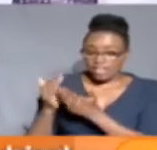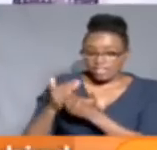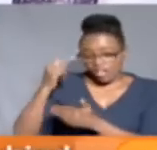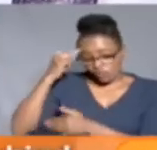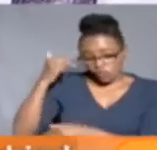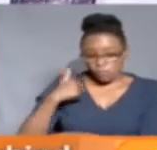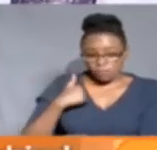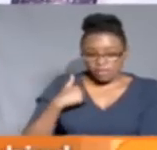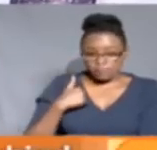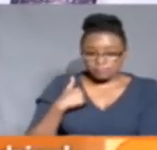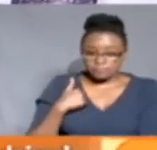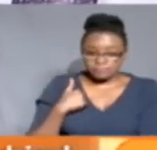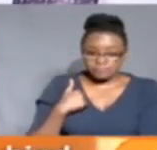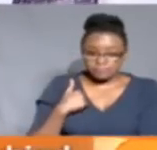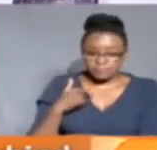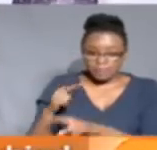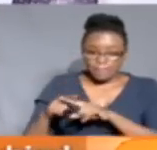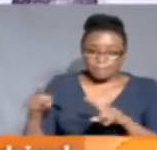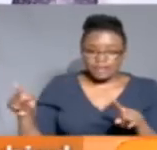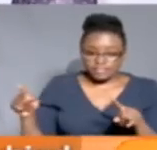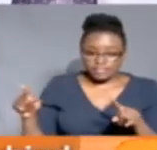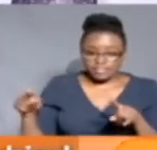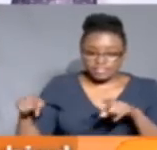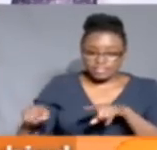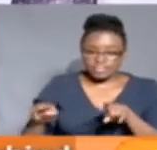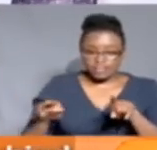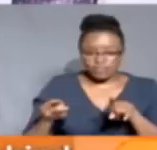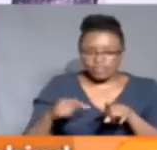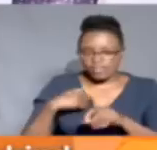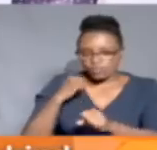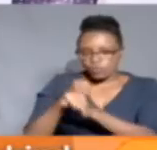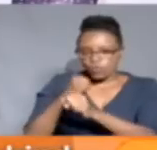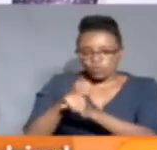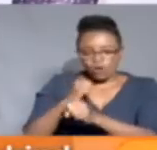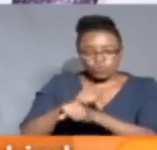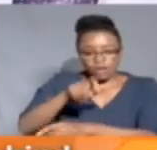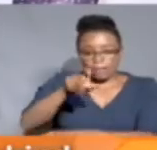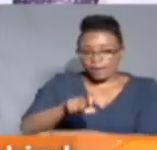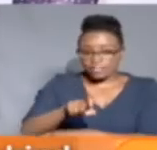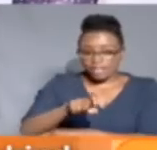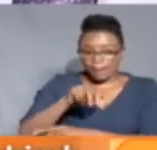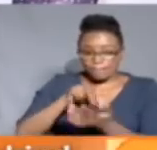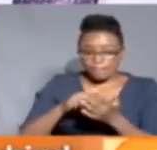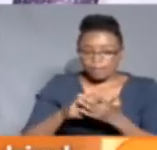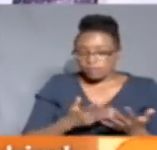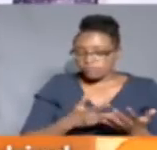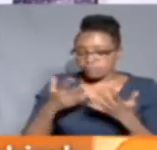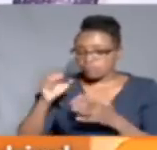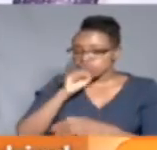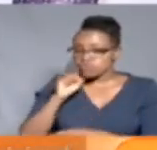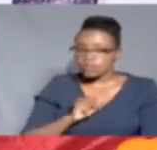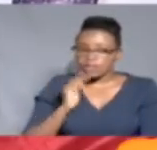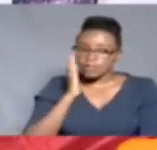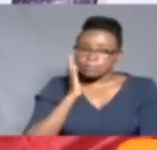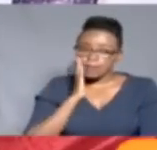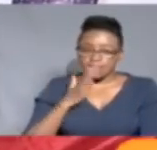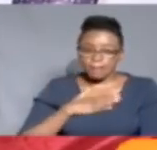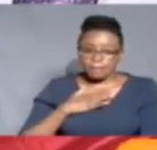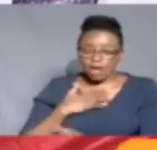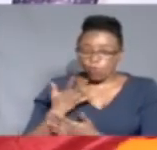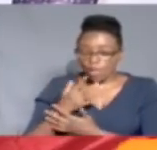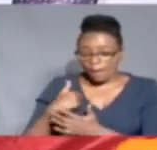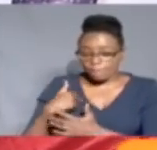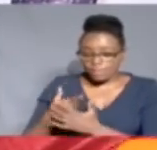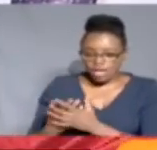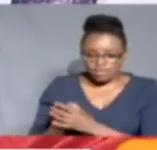alone, but she also had to hustle. So I was taken to my grandma, and that's where I grew